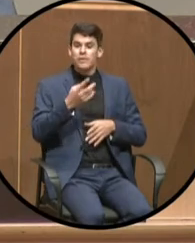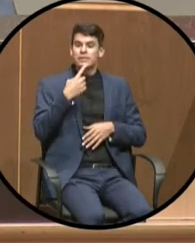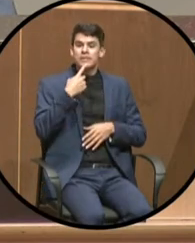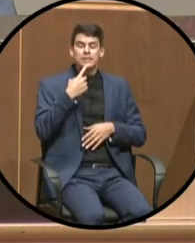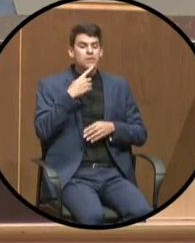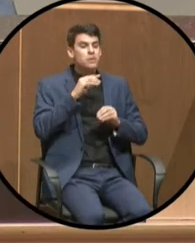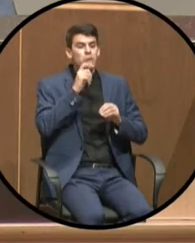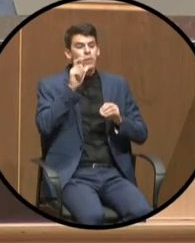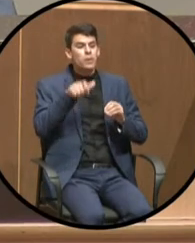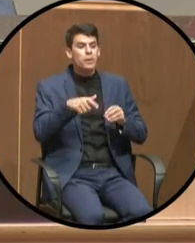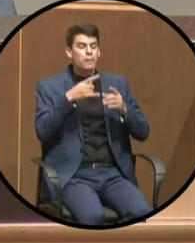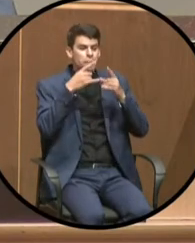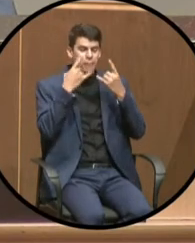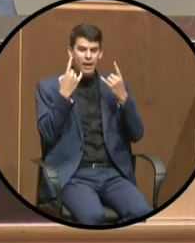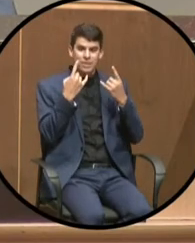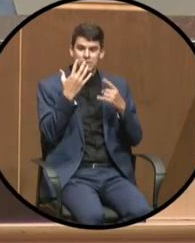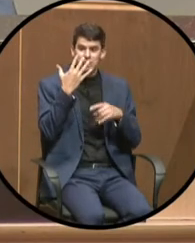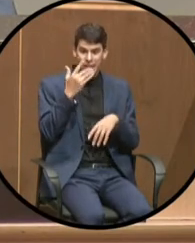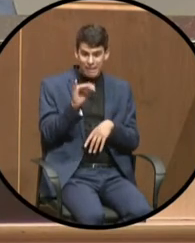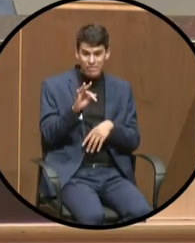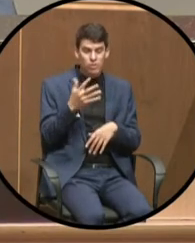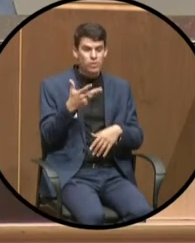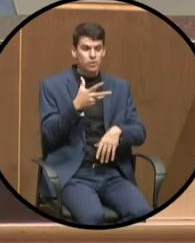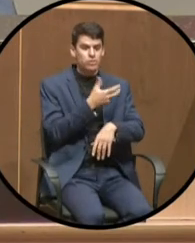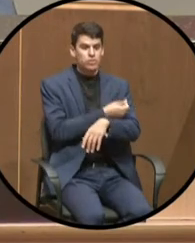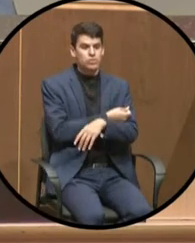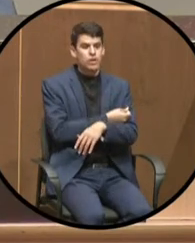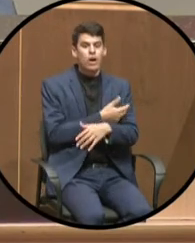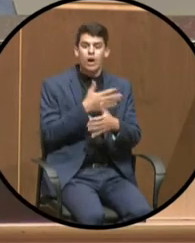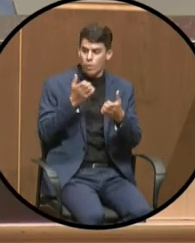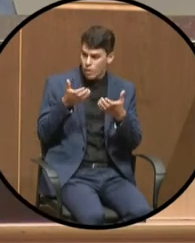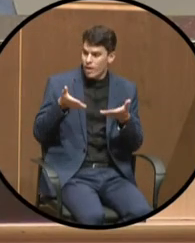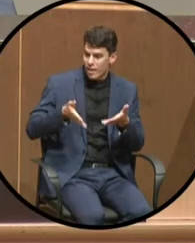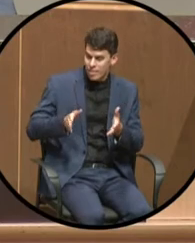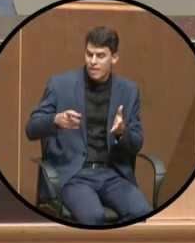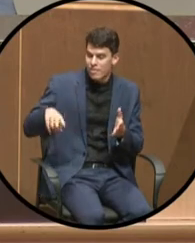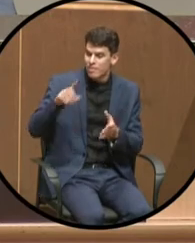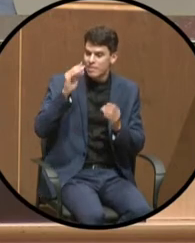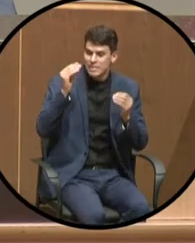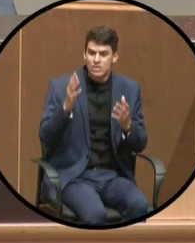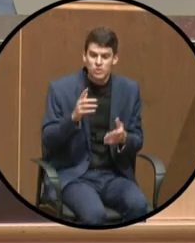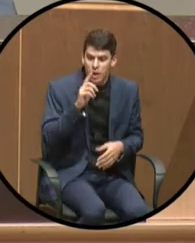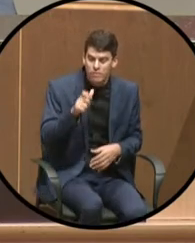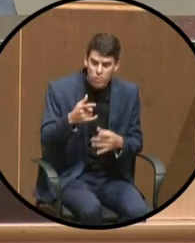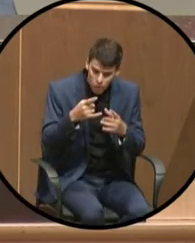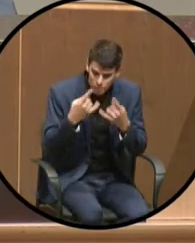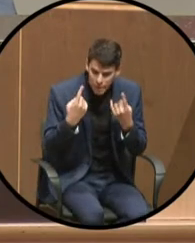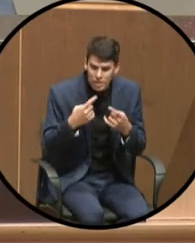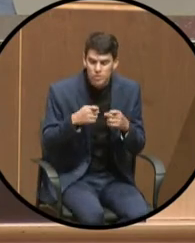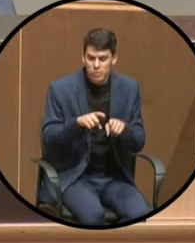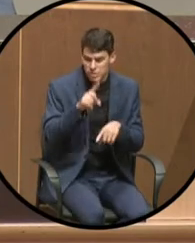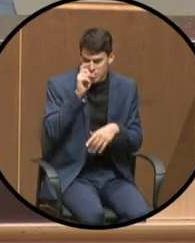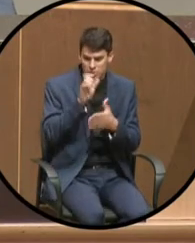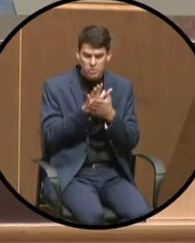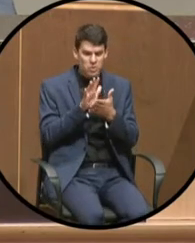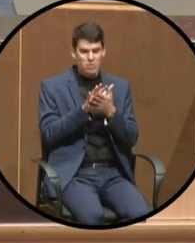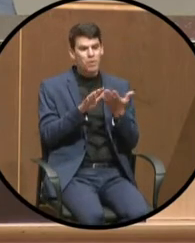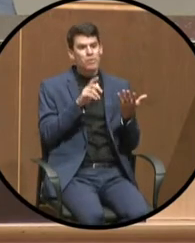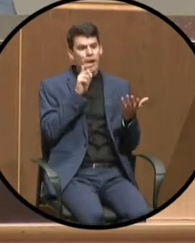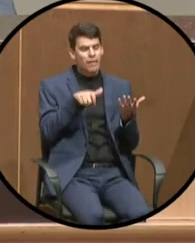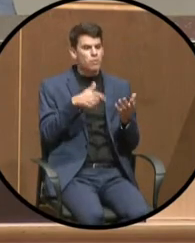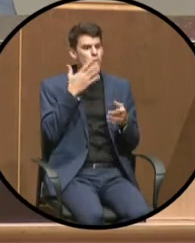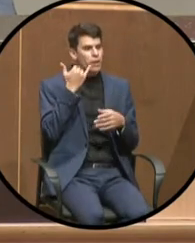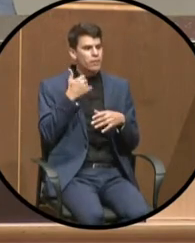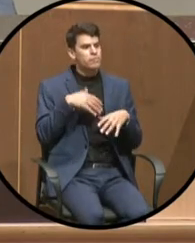anymore if you were vaccinated, I wanted to be able to let our teachers not have to wear masks in summer school if they were vaccinated, but we couldn't do that because it took us this long to